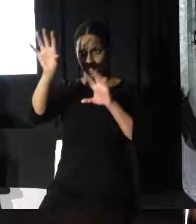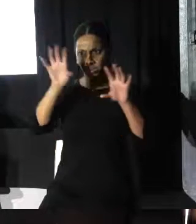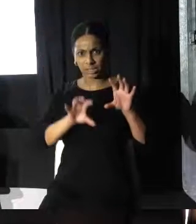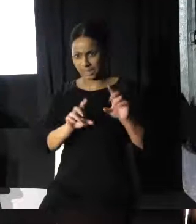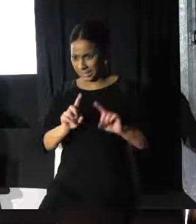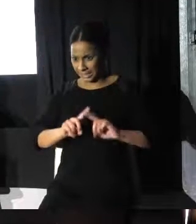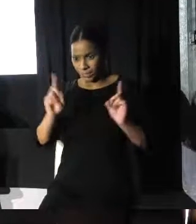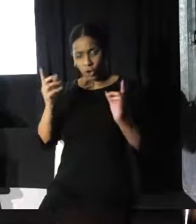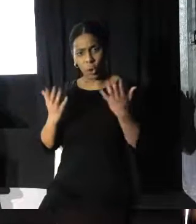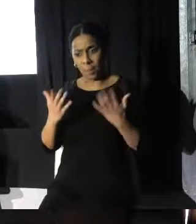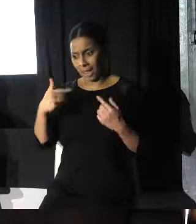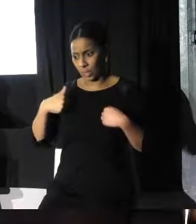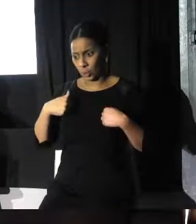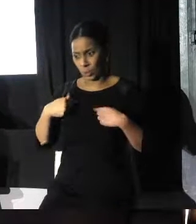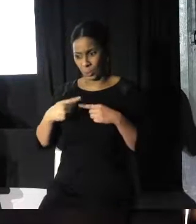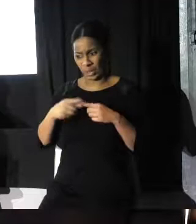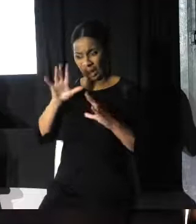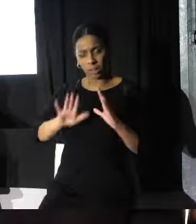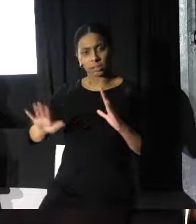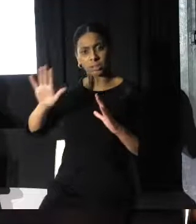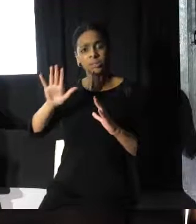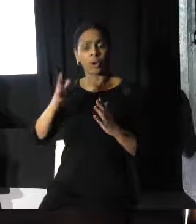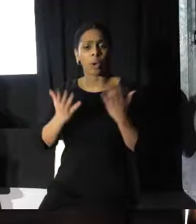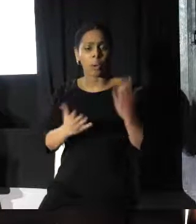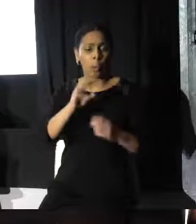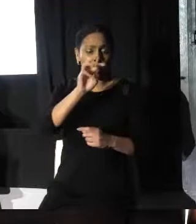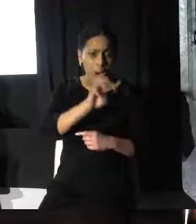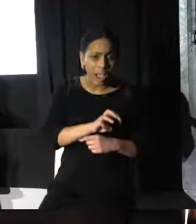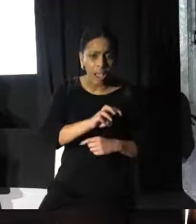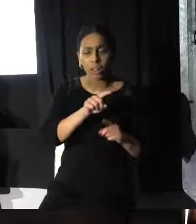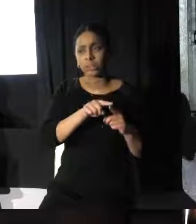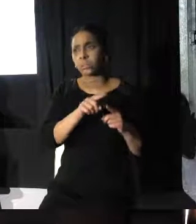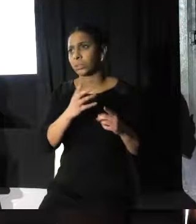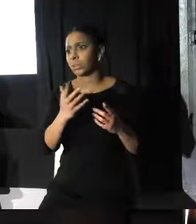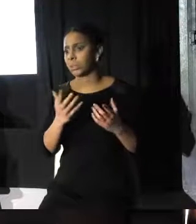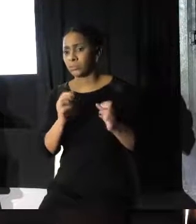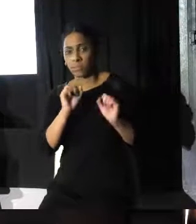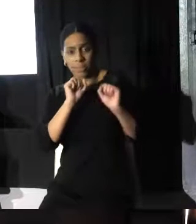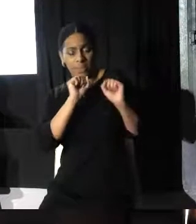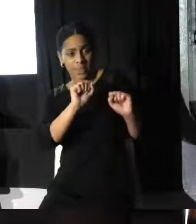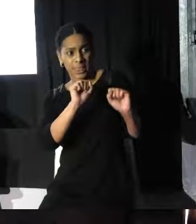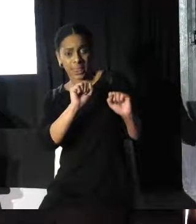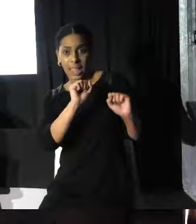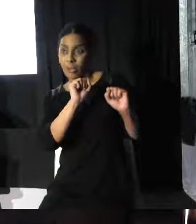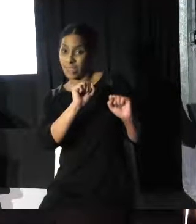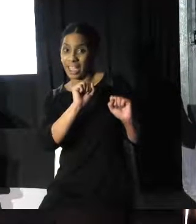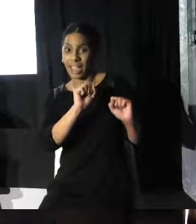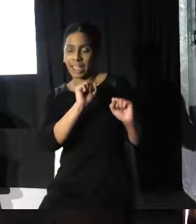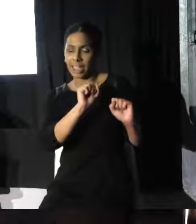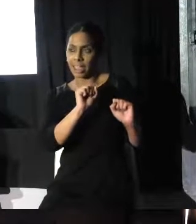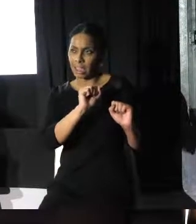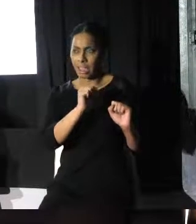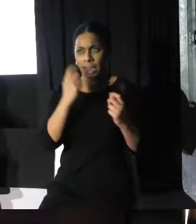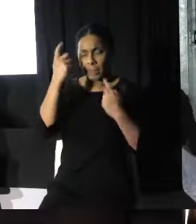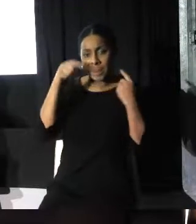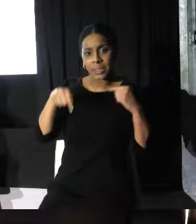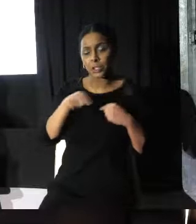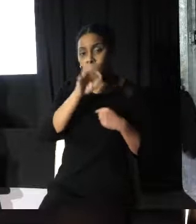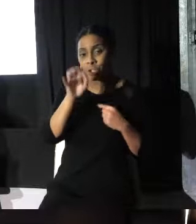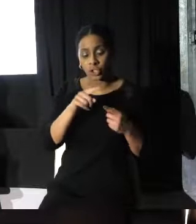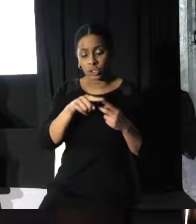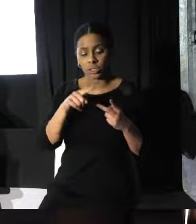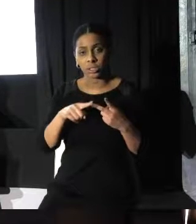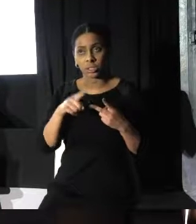Westminster is on this question. If you look at Wales and how they're looking at these questions, Edinburgh or